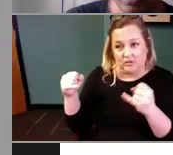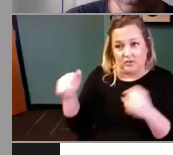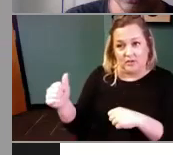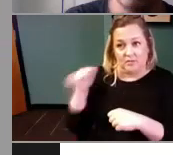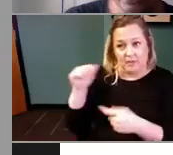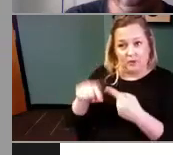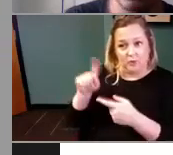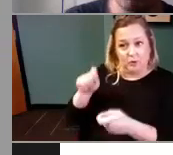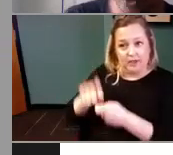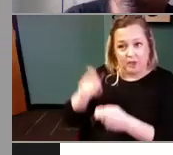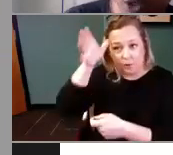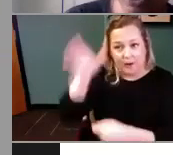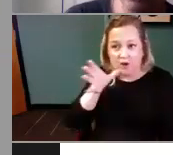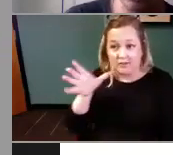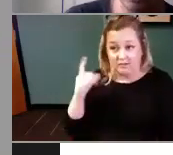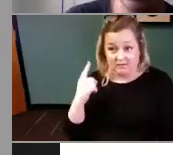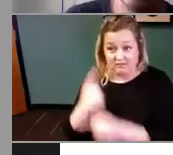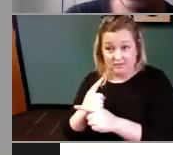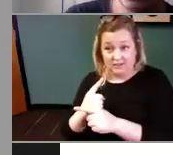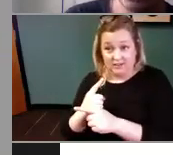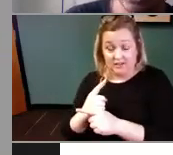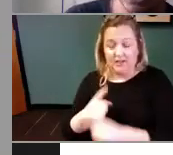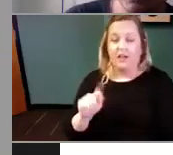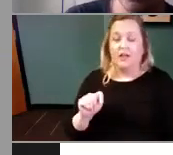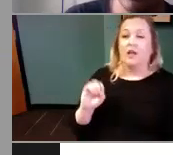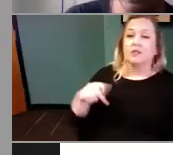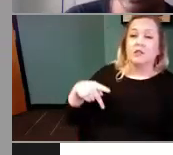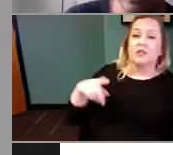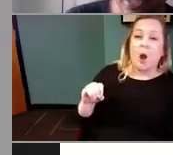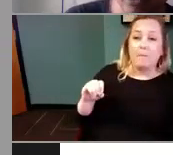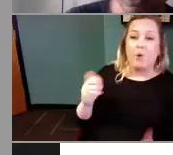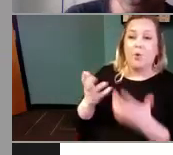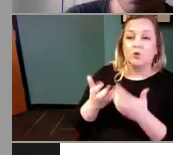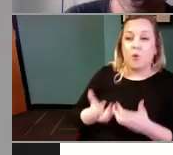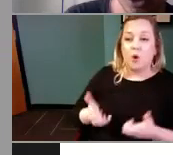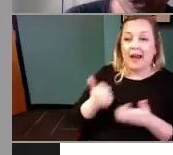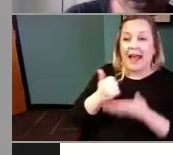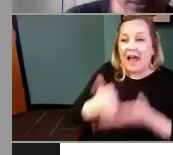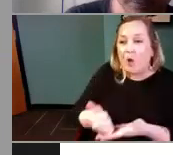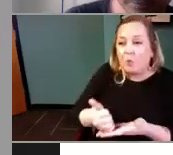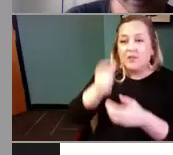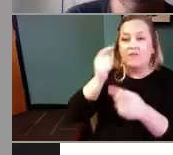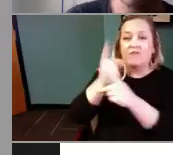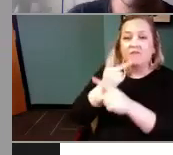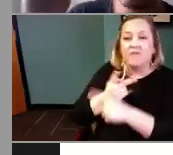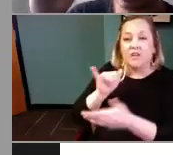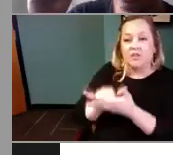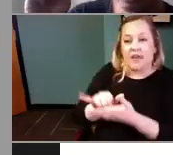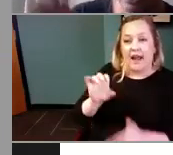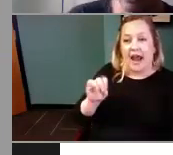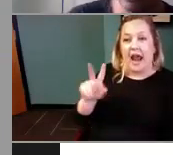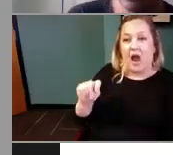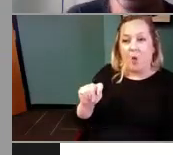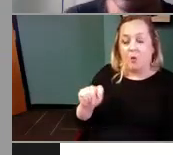right? Right. Yes, and a topological sort essentially helps you figure that out, because in